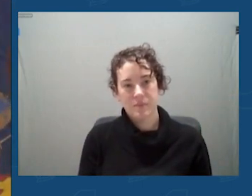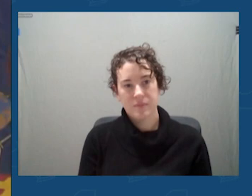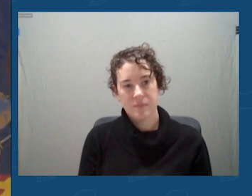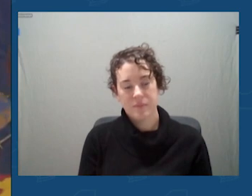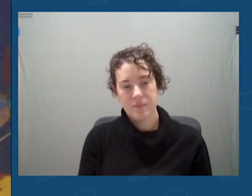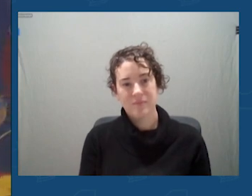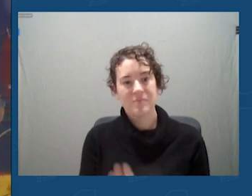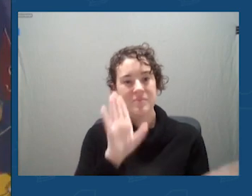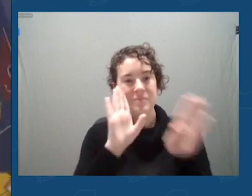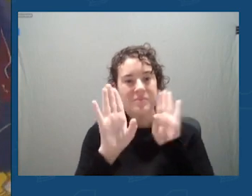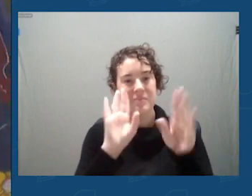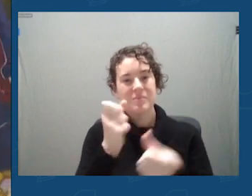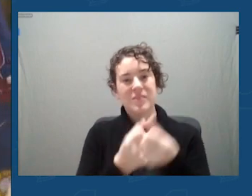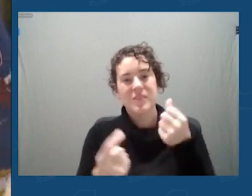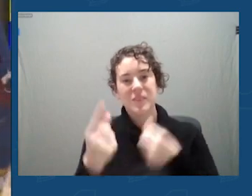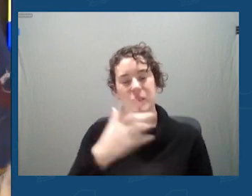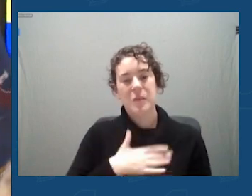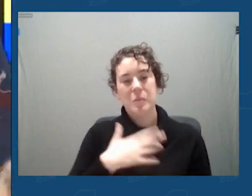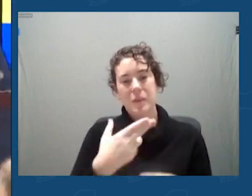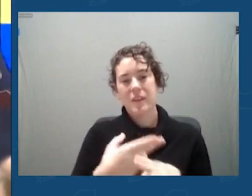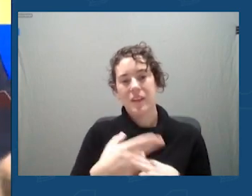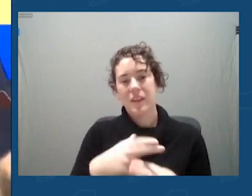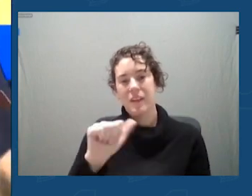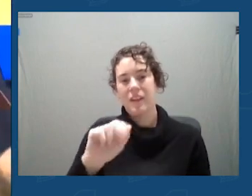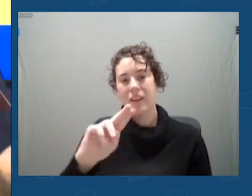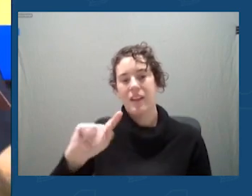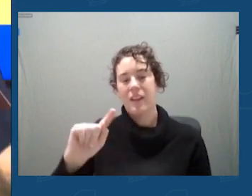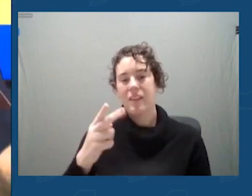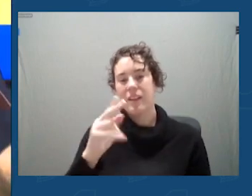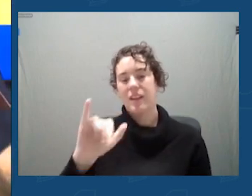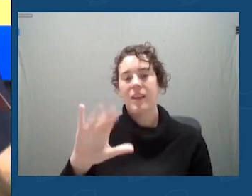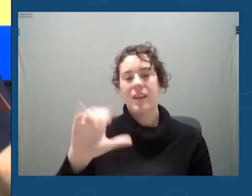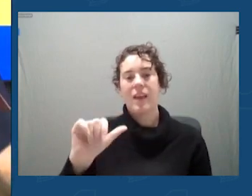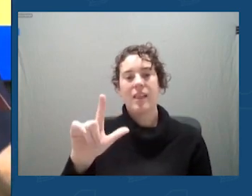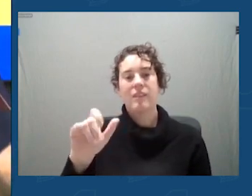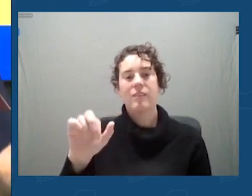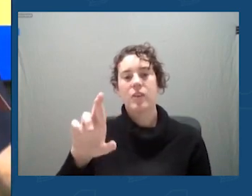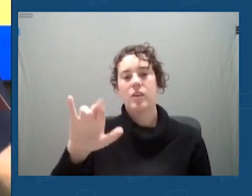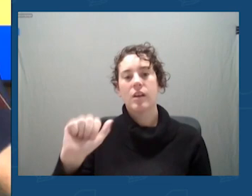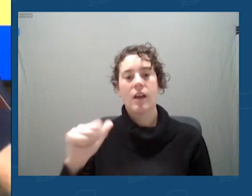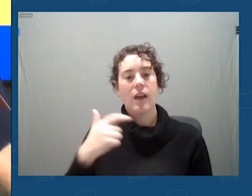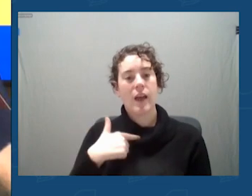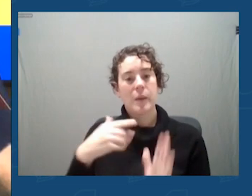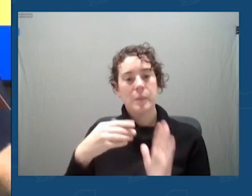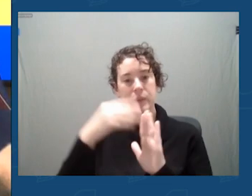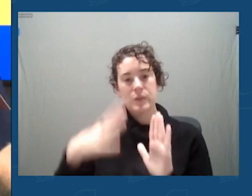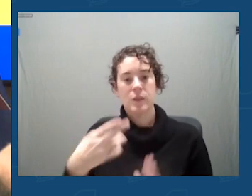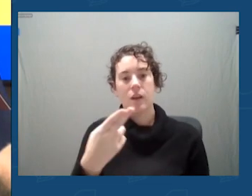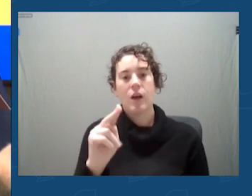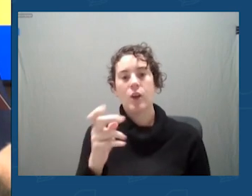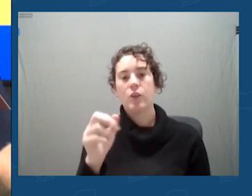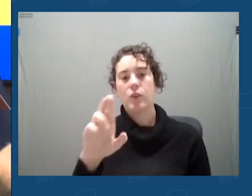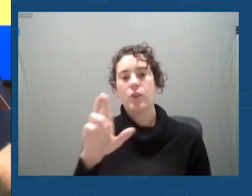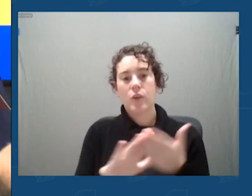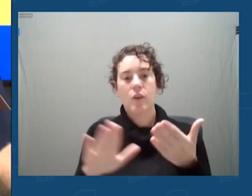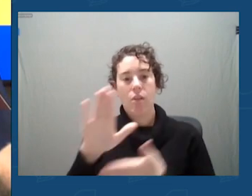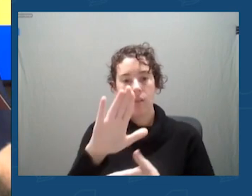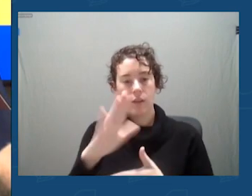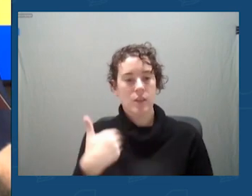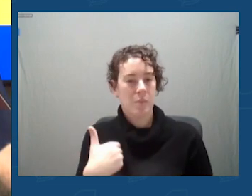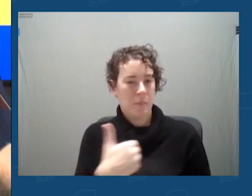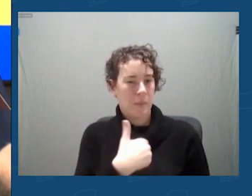Hi everyone, my name is Anthony Calafiora and I am a student at Hunter College and a member of NYPIRG. When